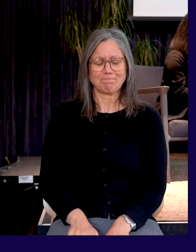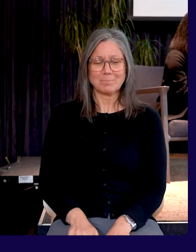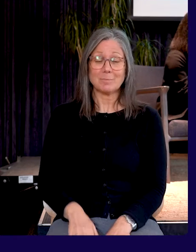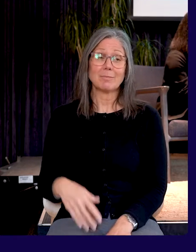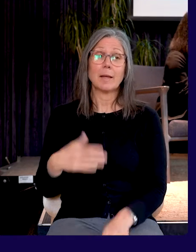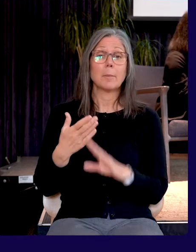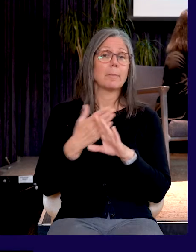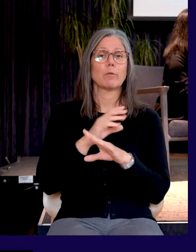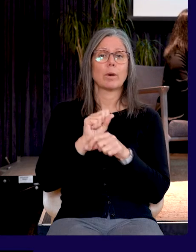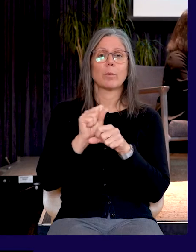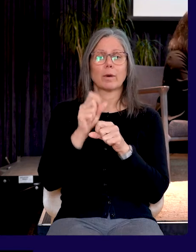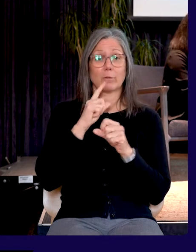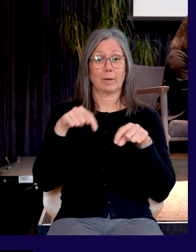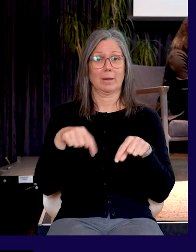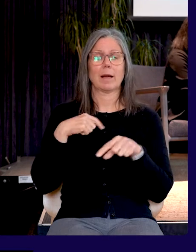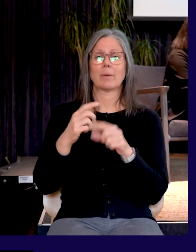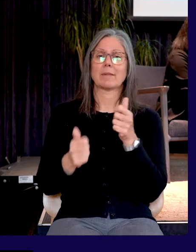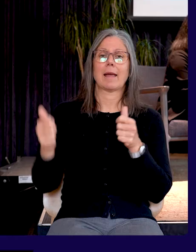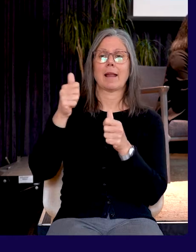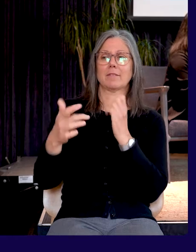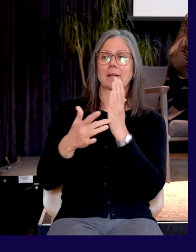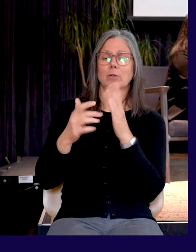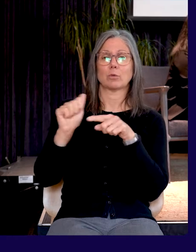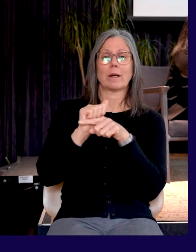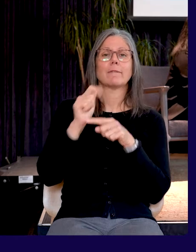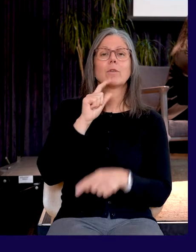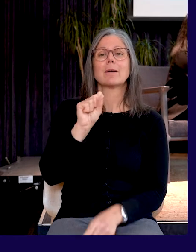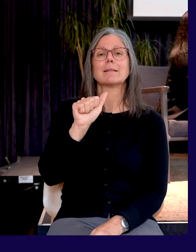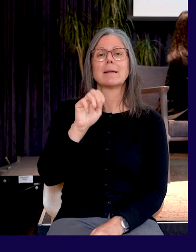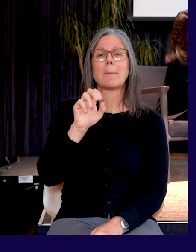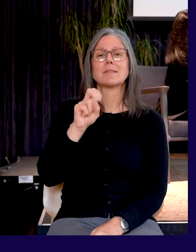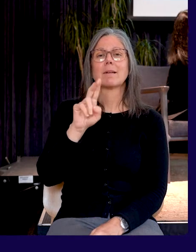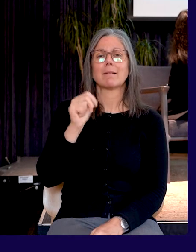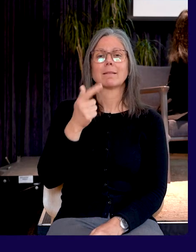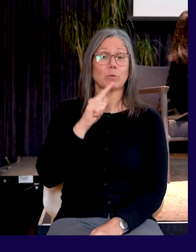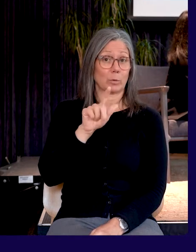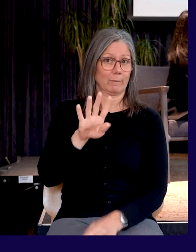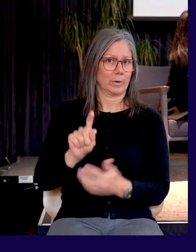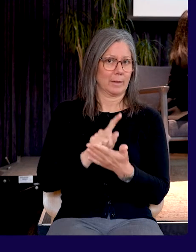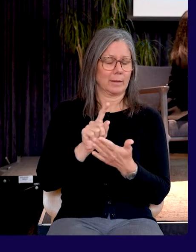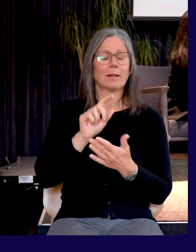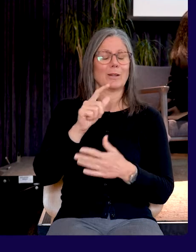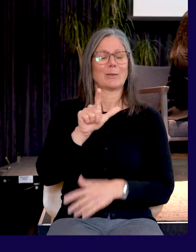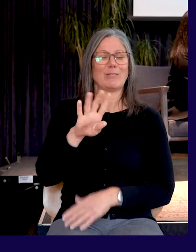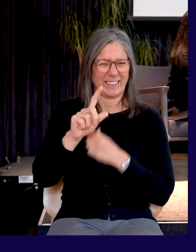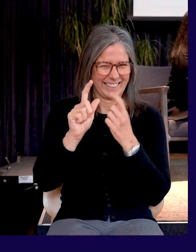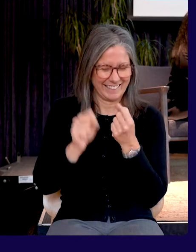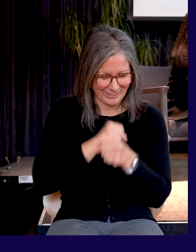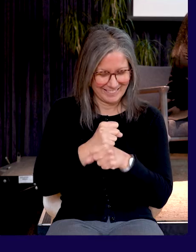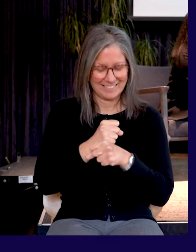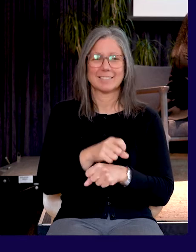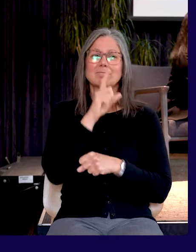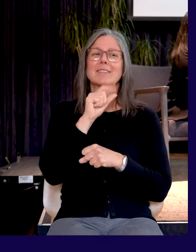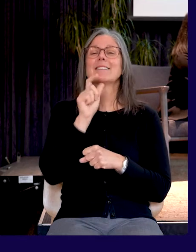Before I worked for Pathful, I was the head of technical training for Samsung for 24 years. So training has to be more than just, this is